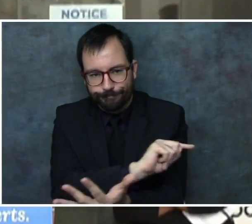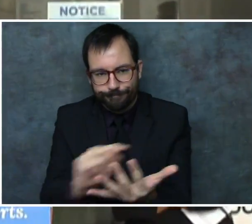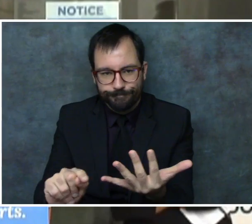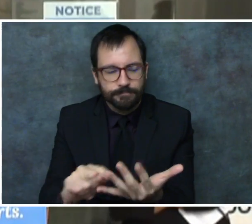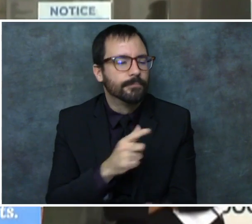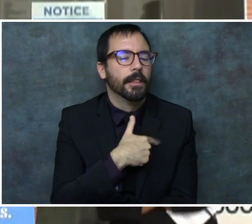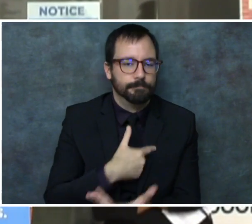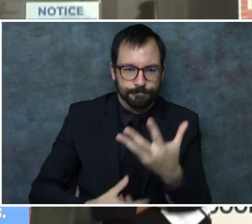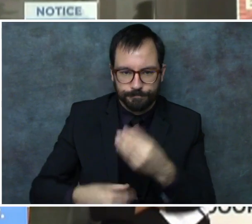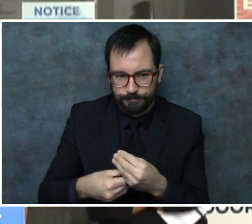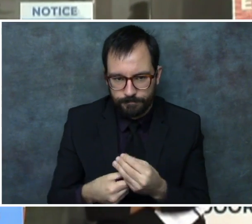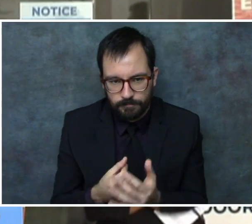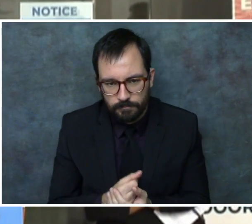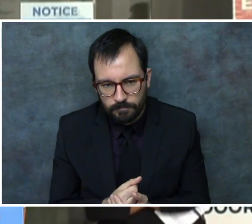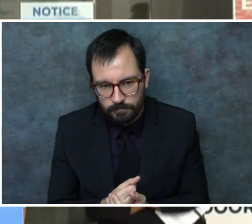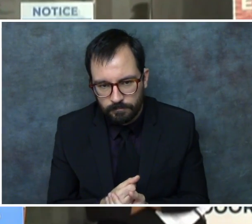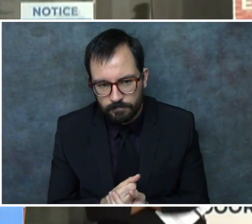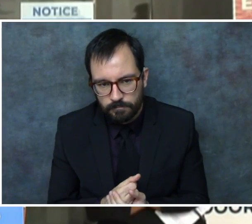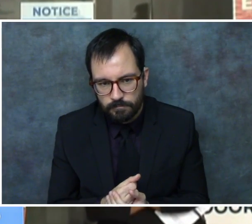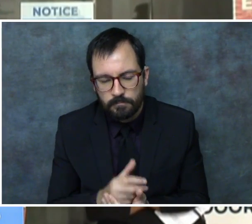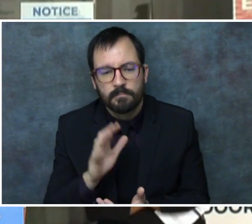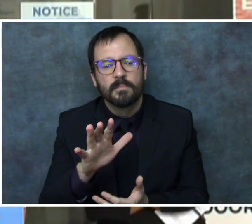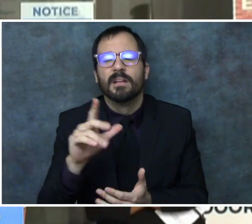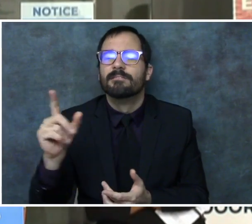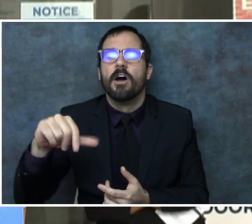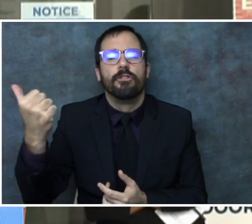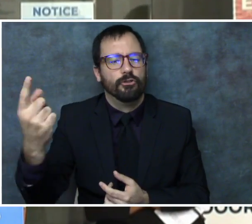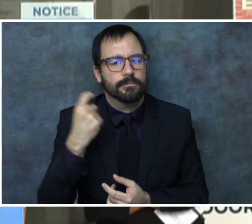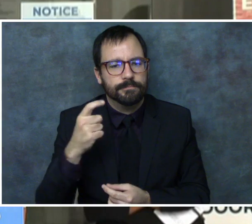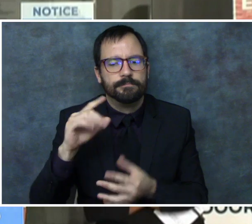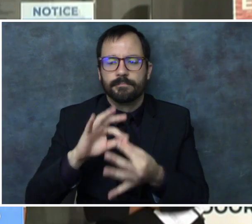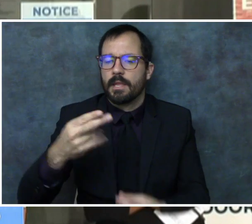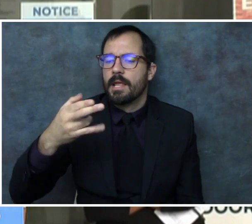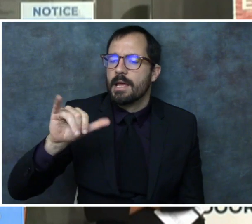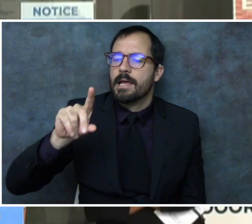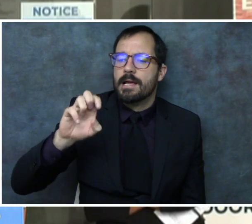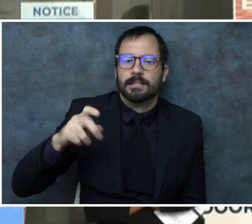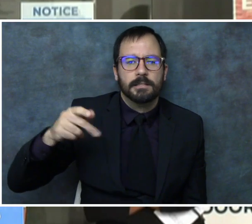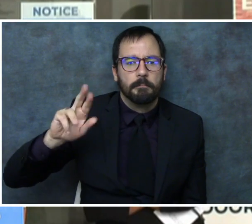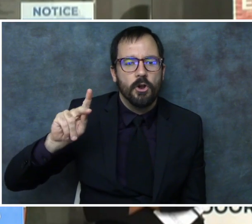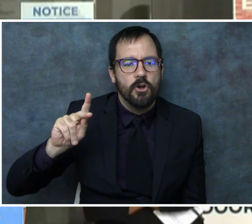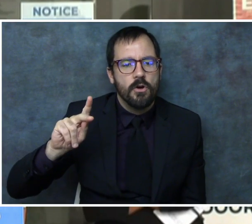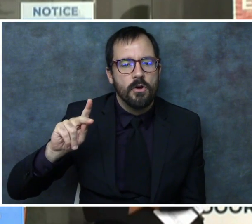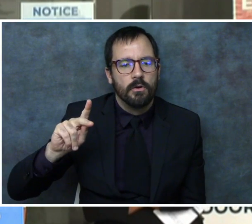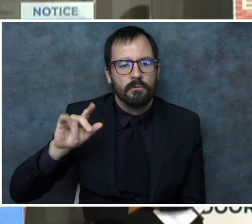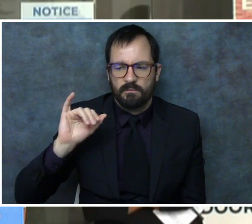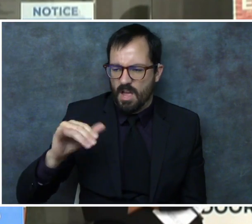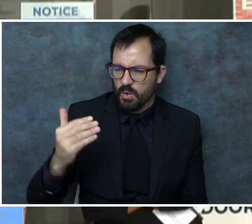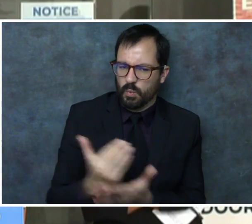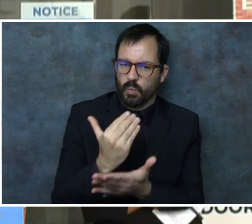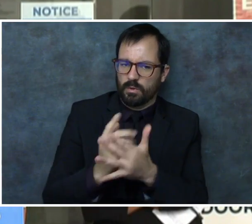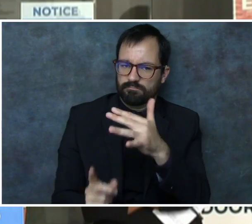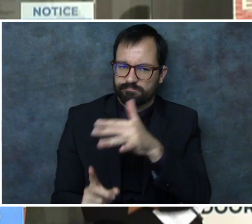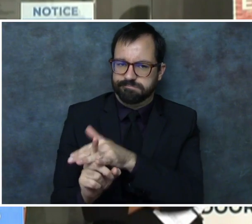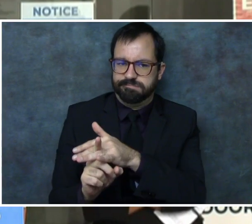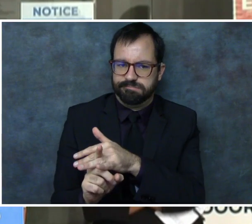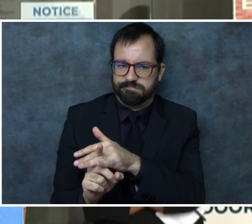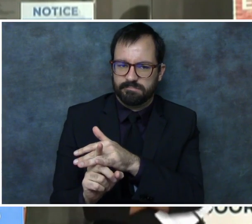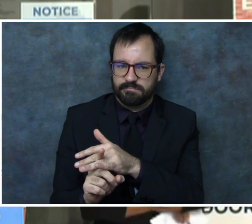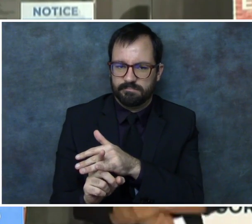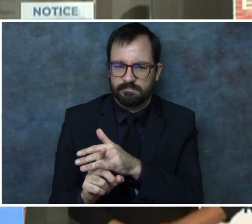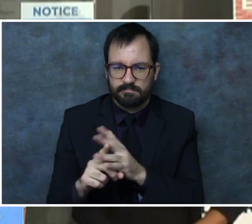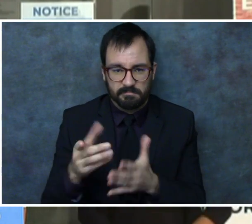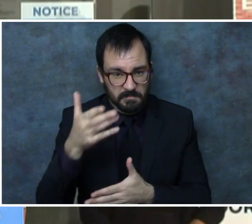Yeah, so that's a new, the question was about Hyde Park. That's a new piece in our data. You may remember though, however, at the very beginning